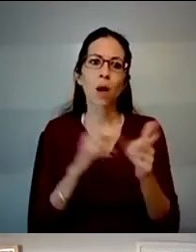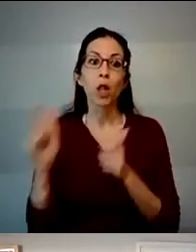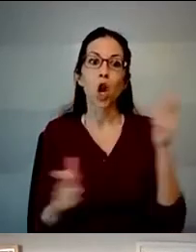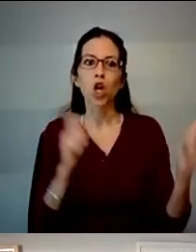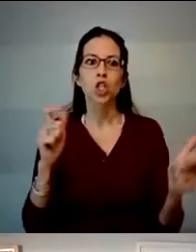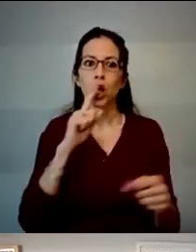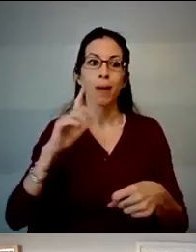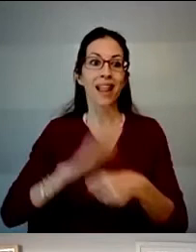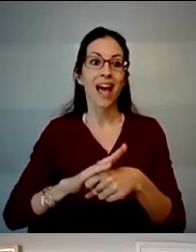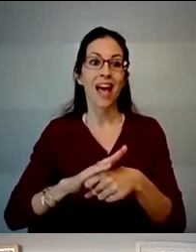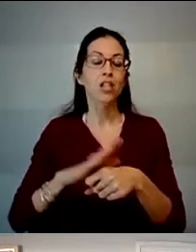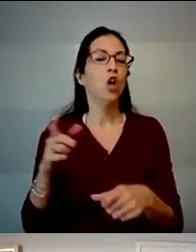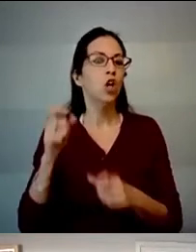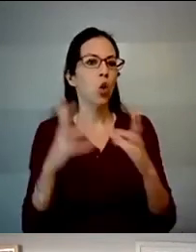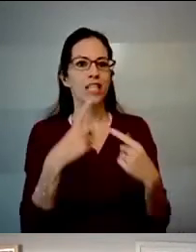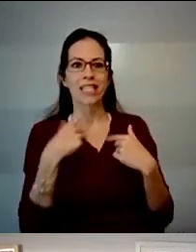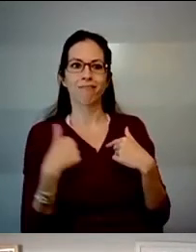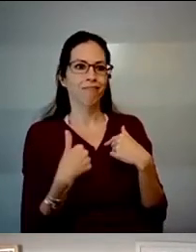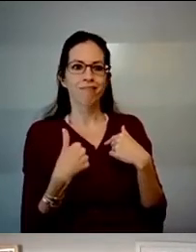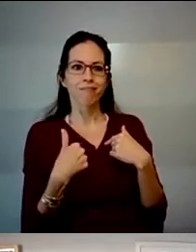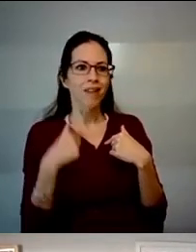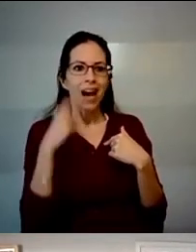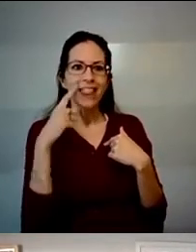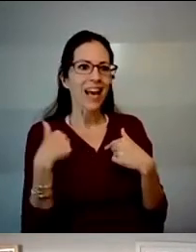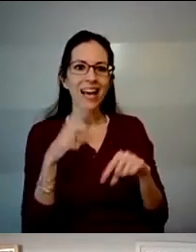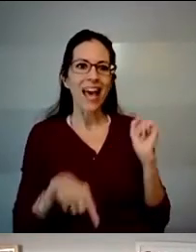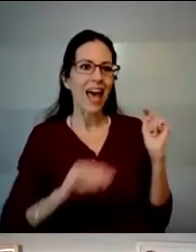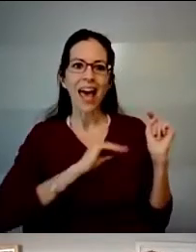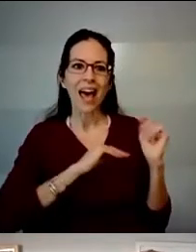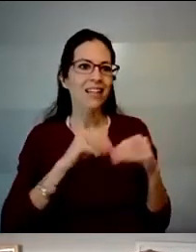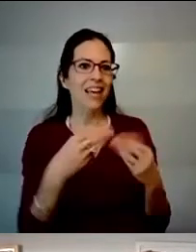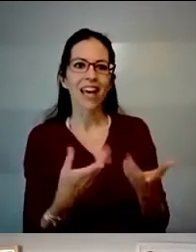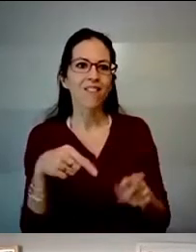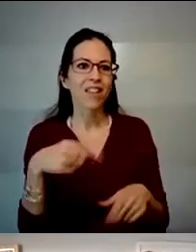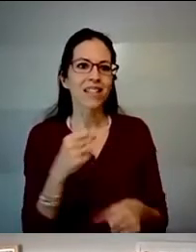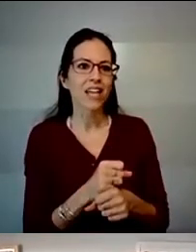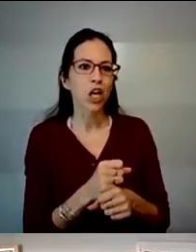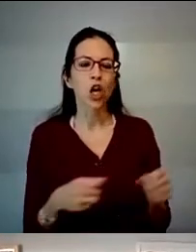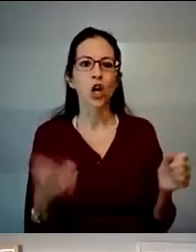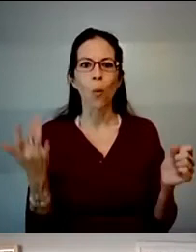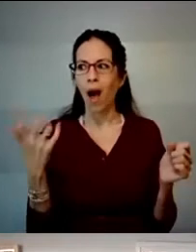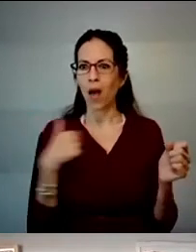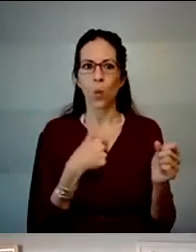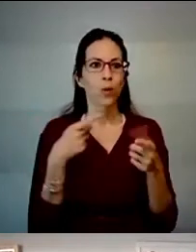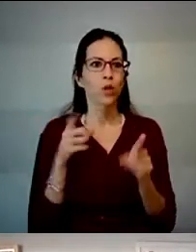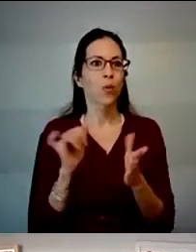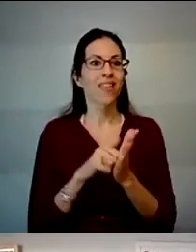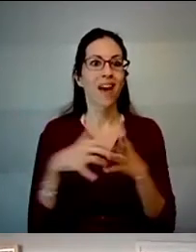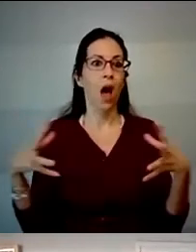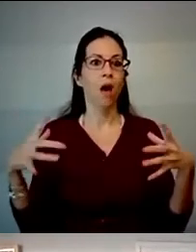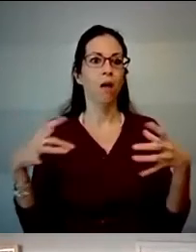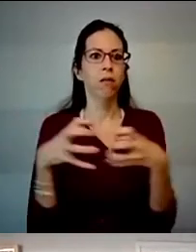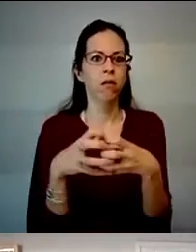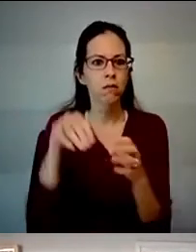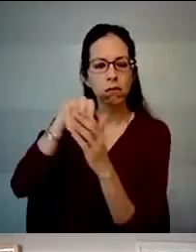you know, donors we're just like, I just don't know if I can do that this year when we were in the midst of that precipitous drop in the